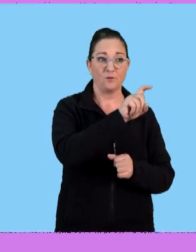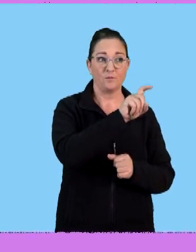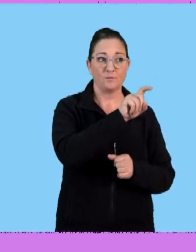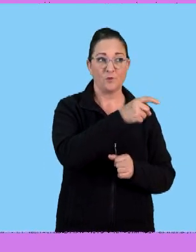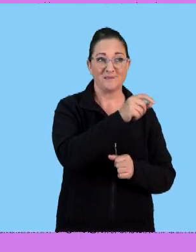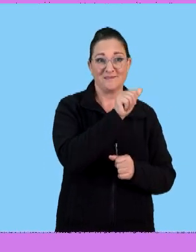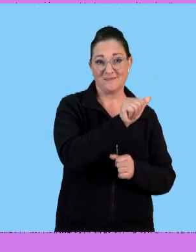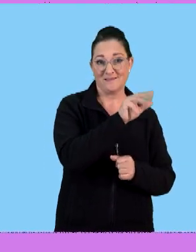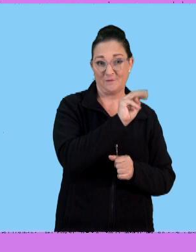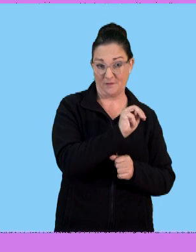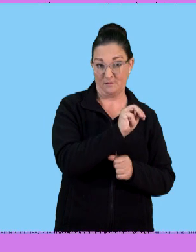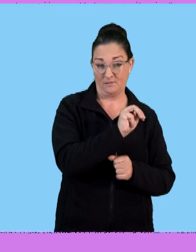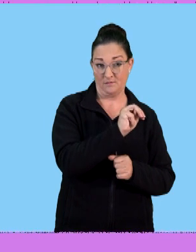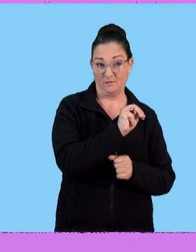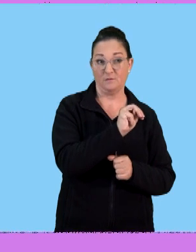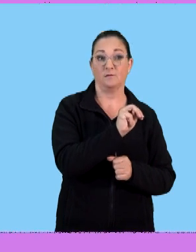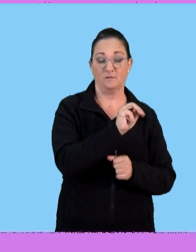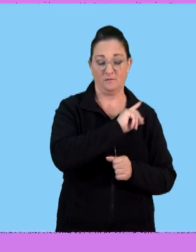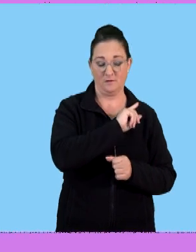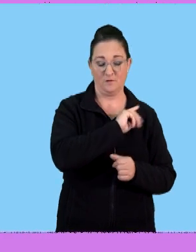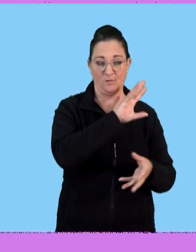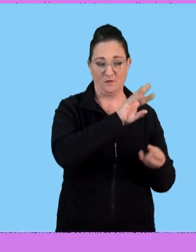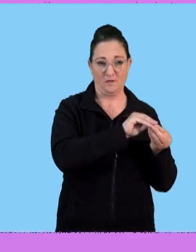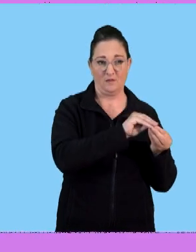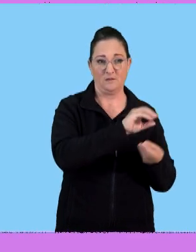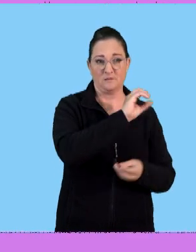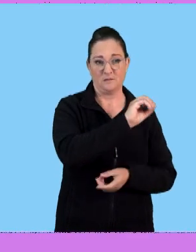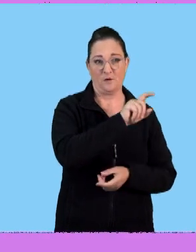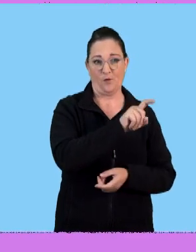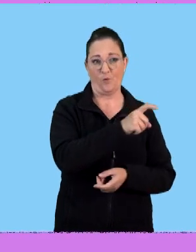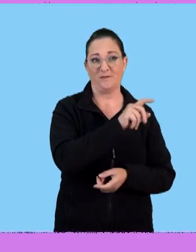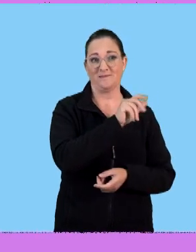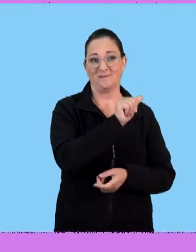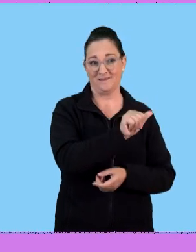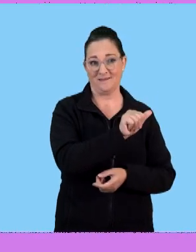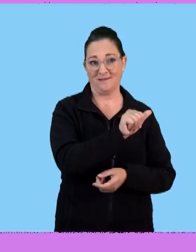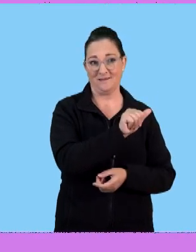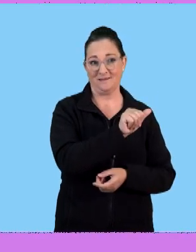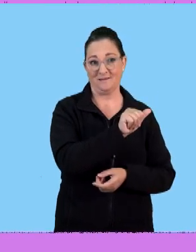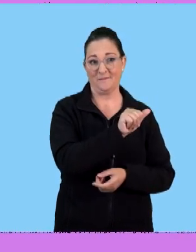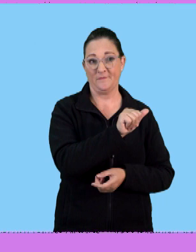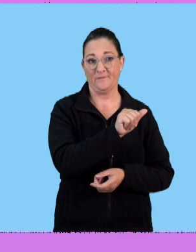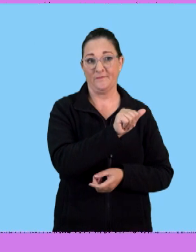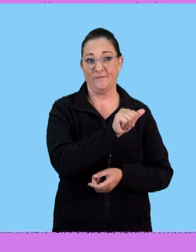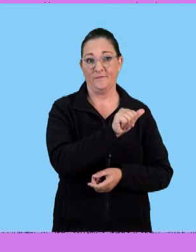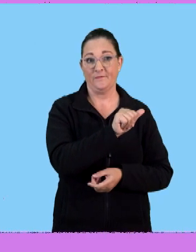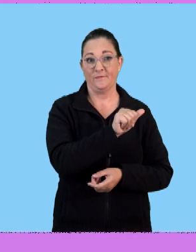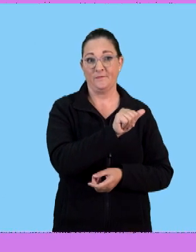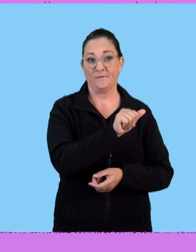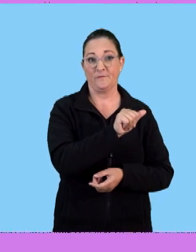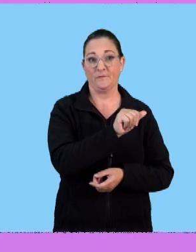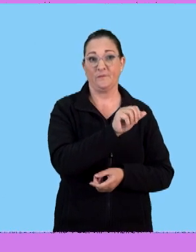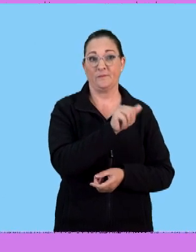is 0.6 meters. So 0.6, we calculated it just now. So I'm going to say plus